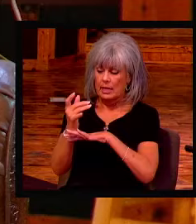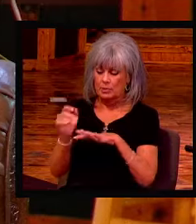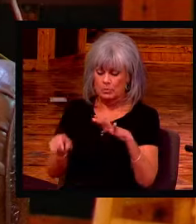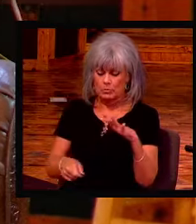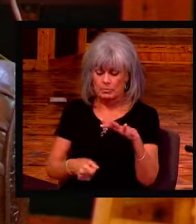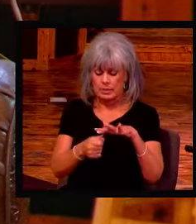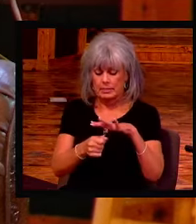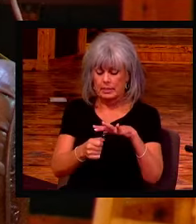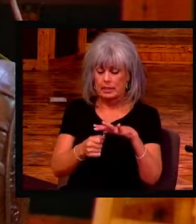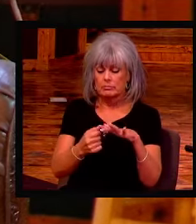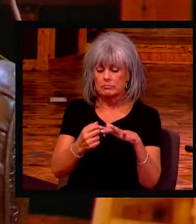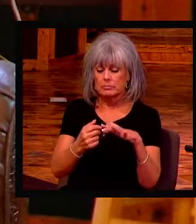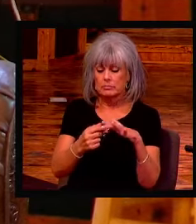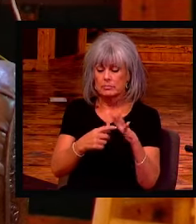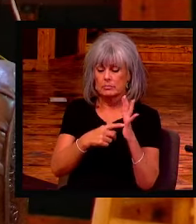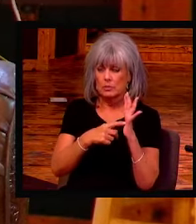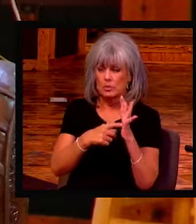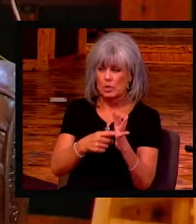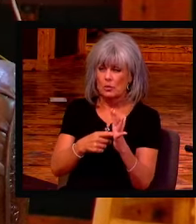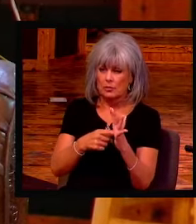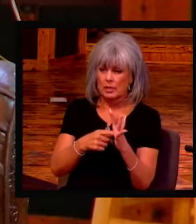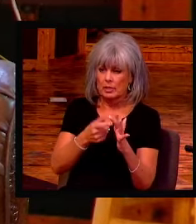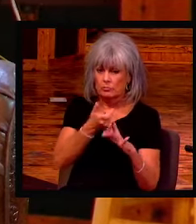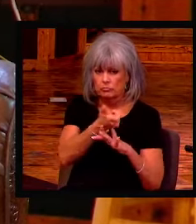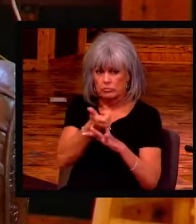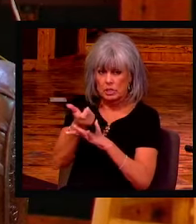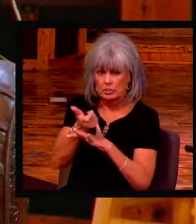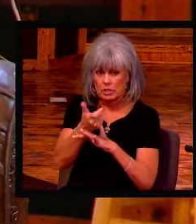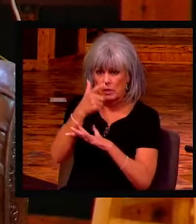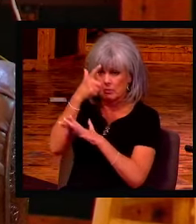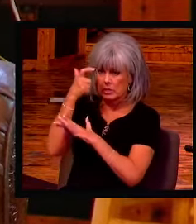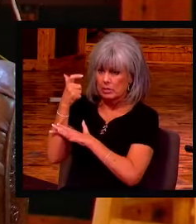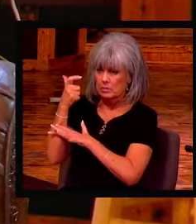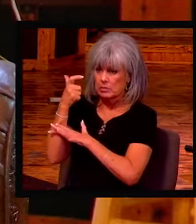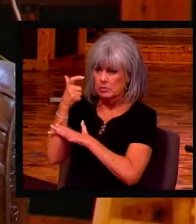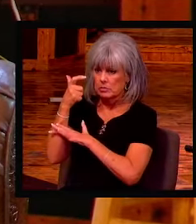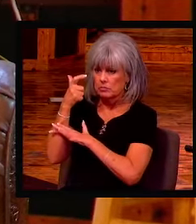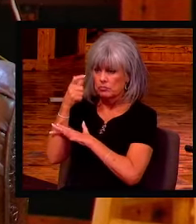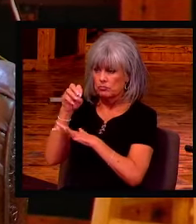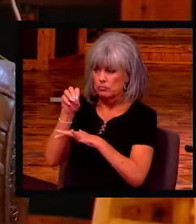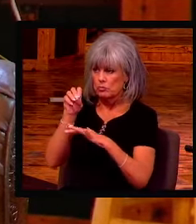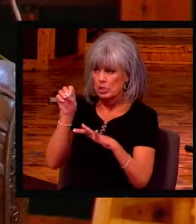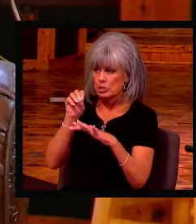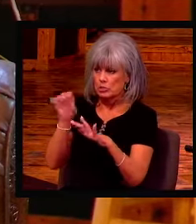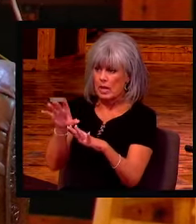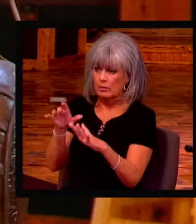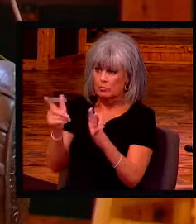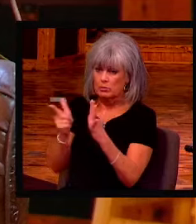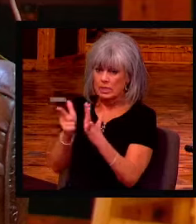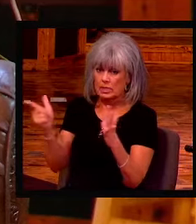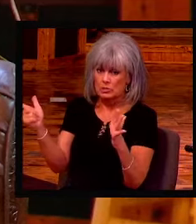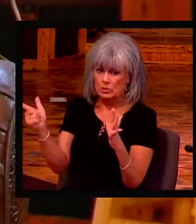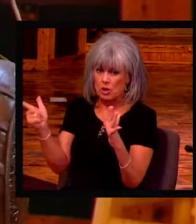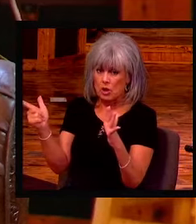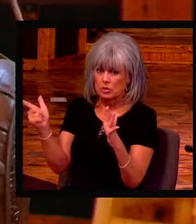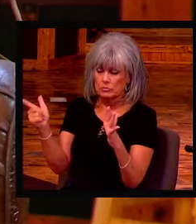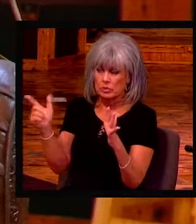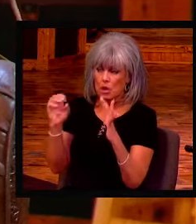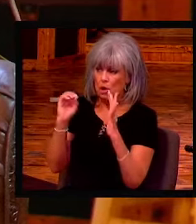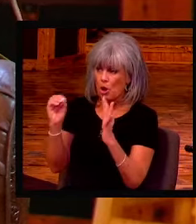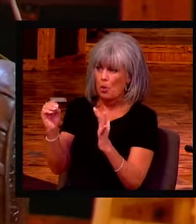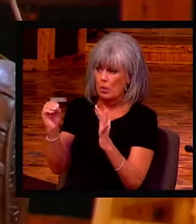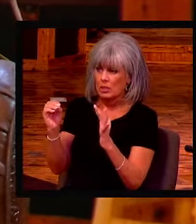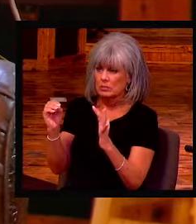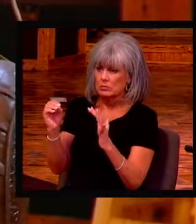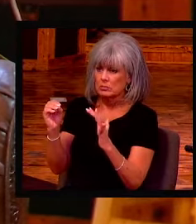as flashlights. Because witchcraft was against law, nobody could